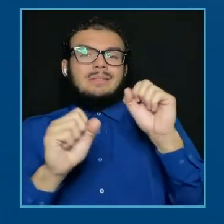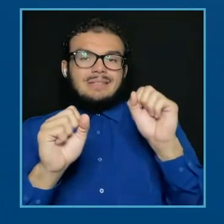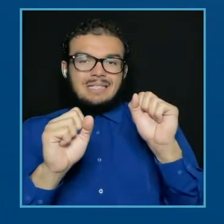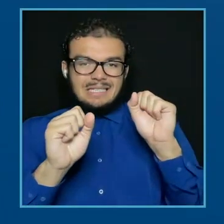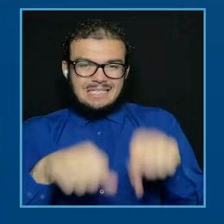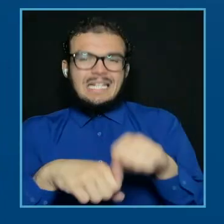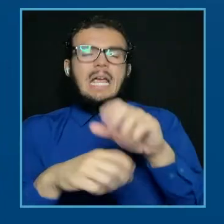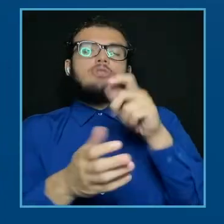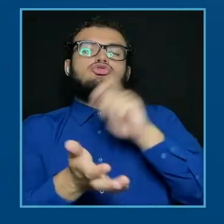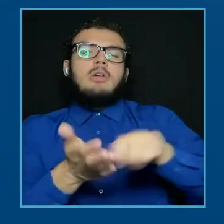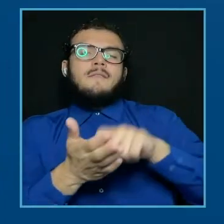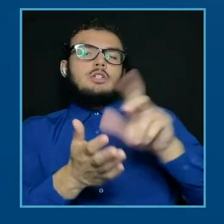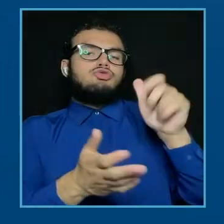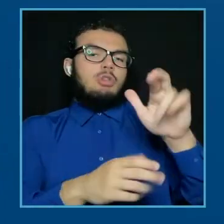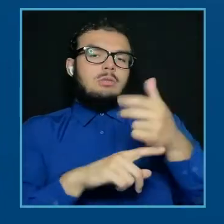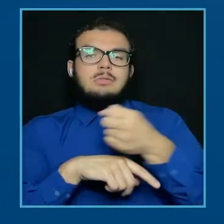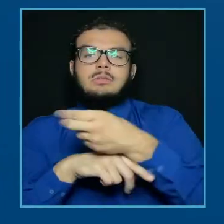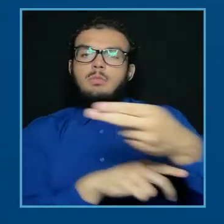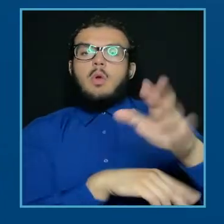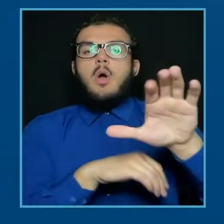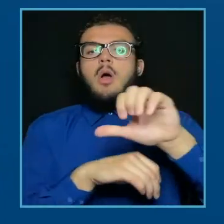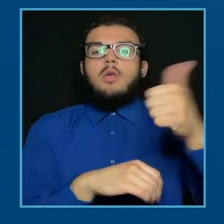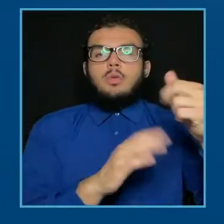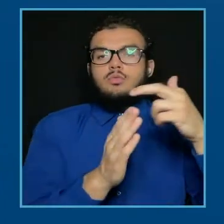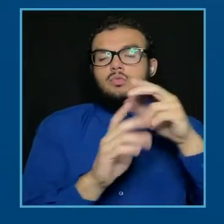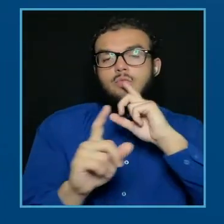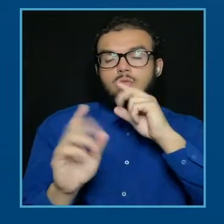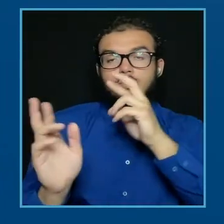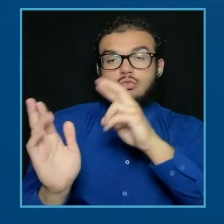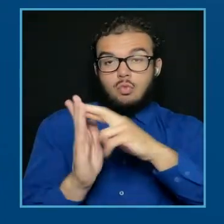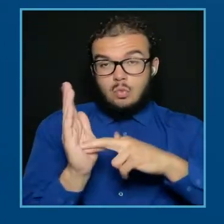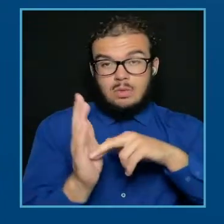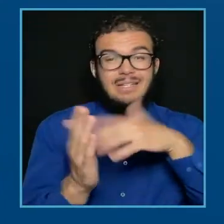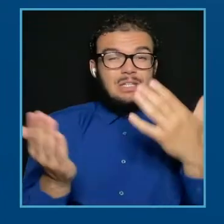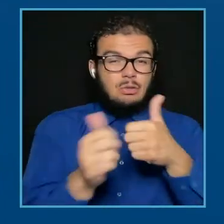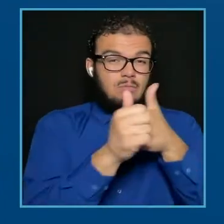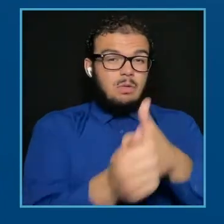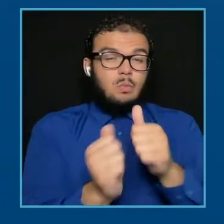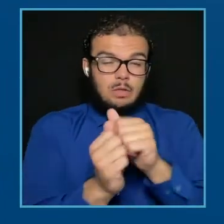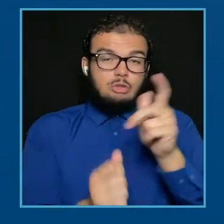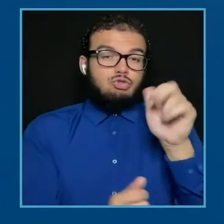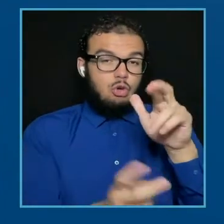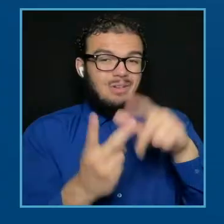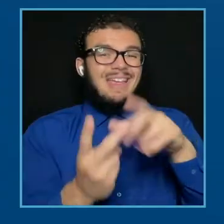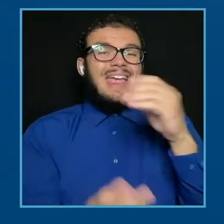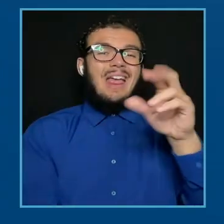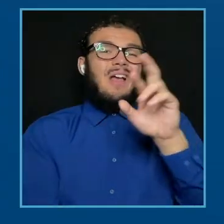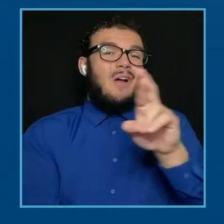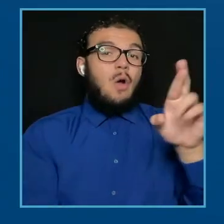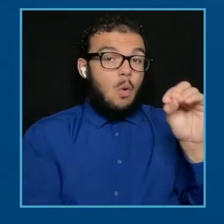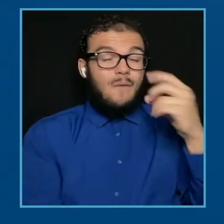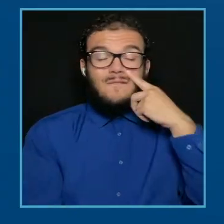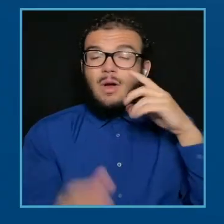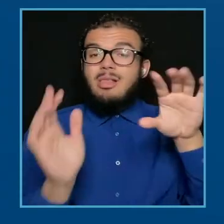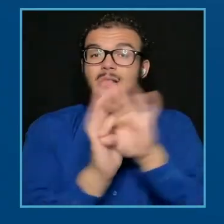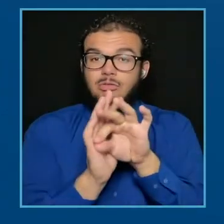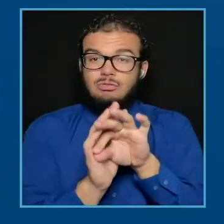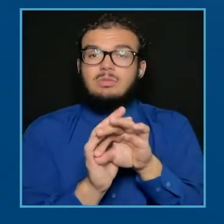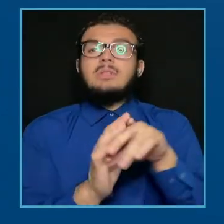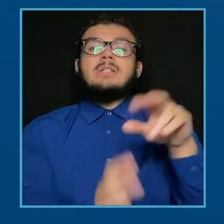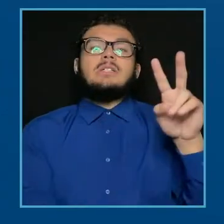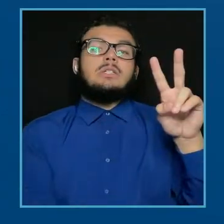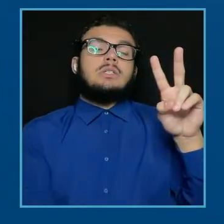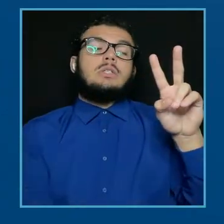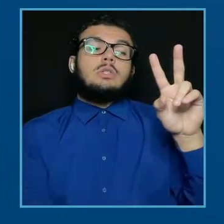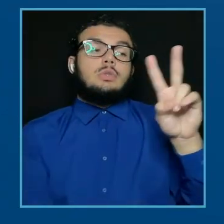charter that supersedes all other rules. Here, in compliance with the charter and the rules of the procedure for the elections, Rule 2C5,